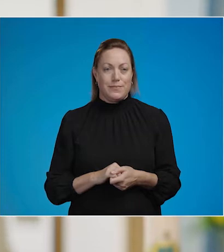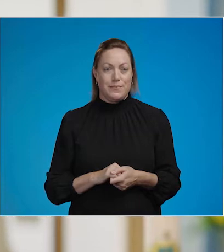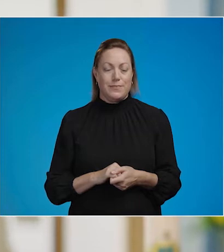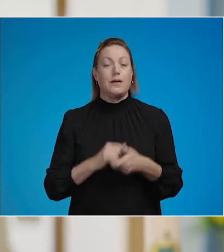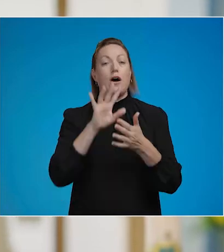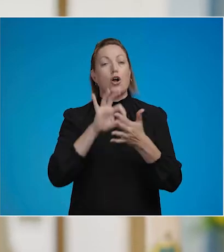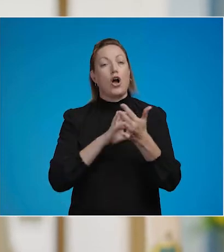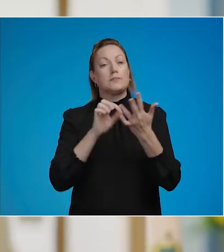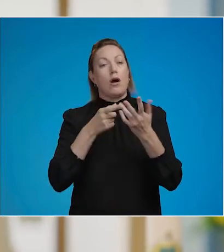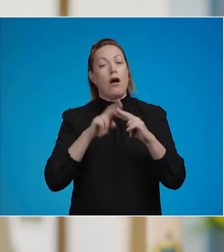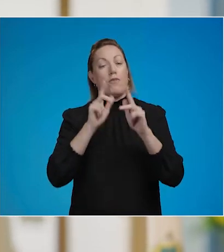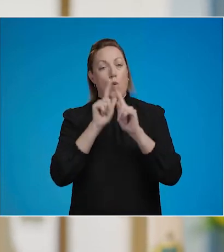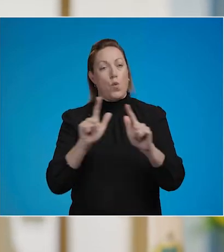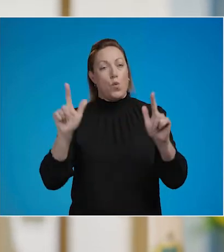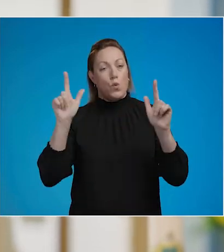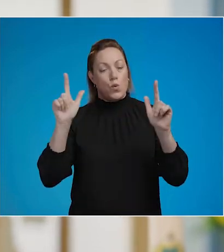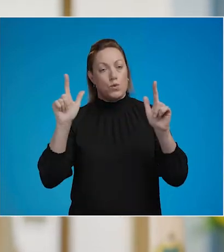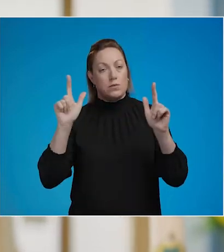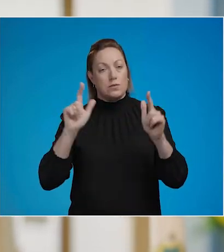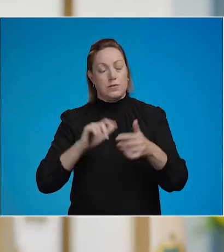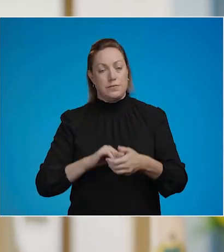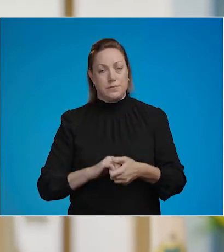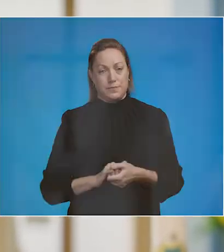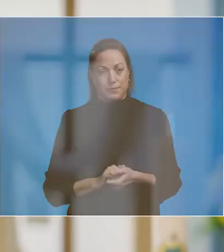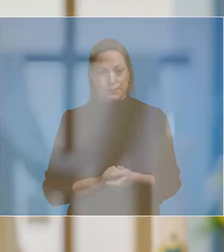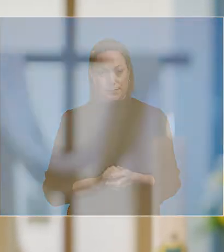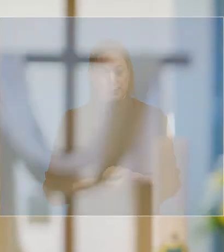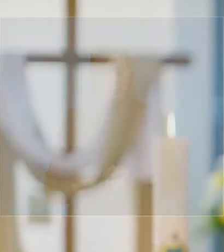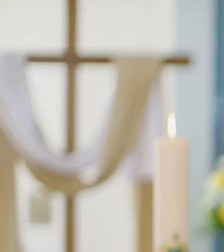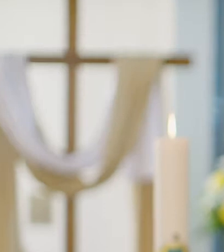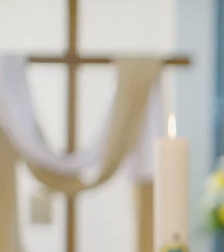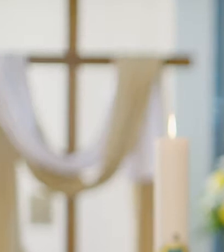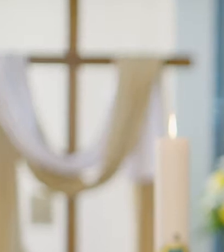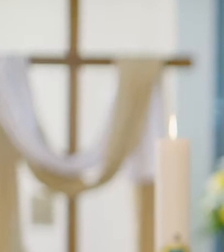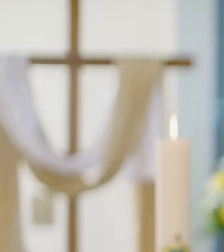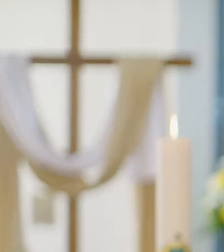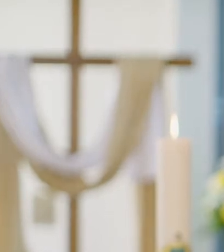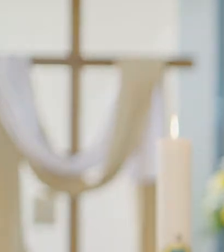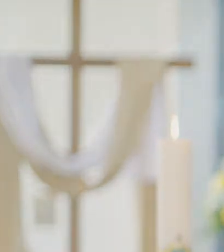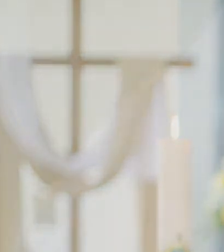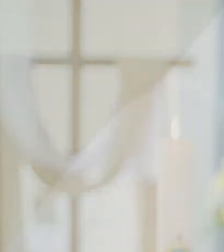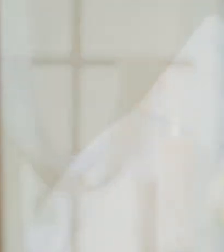The Gospel of the Lord. Praise to you, Lord Jesus Christ.